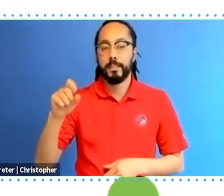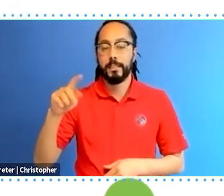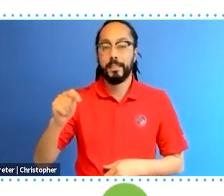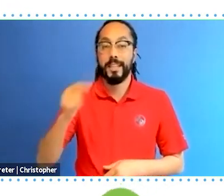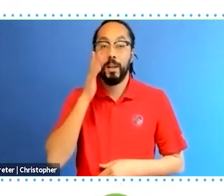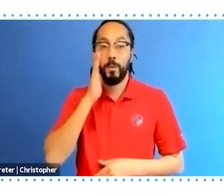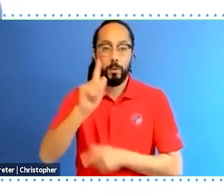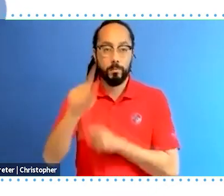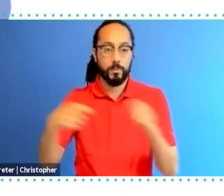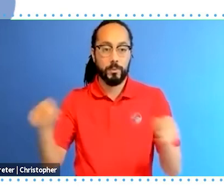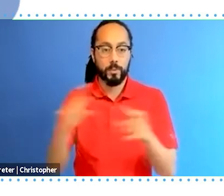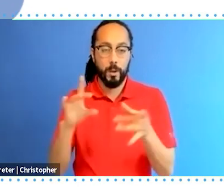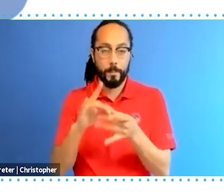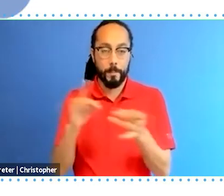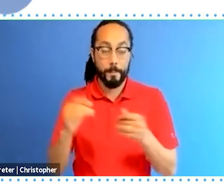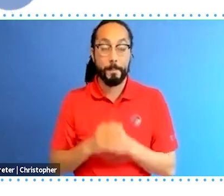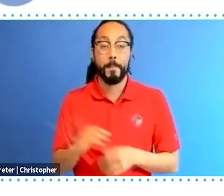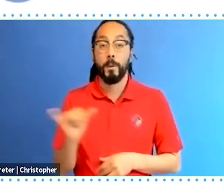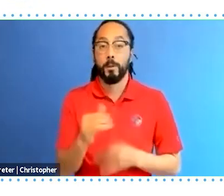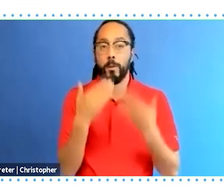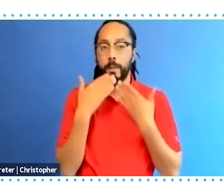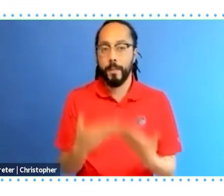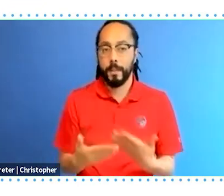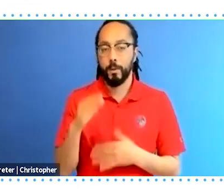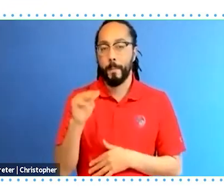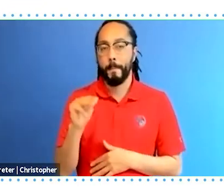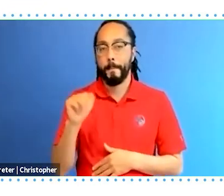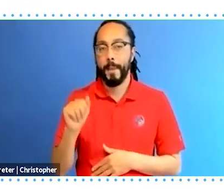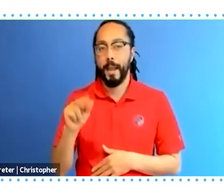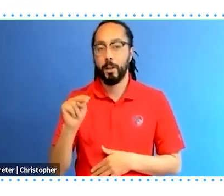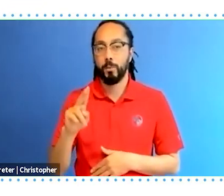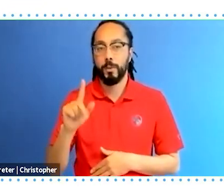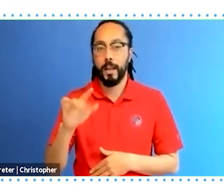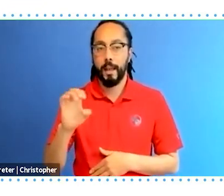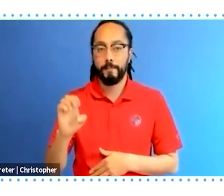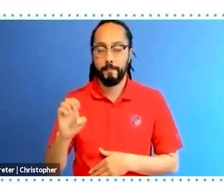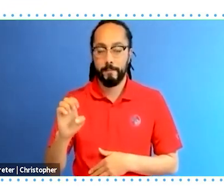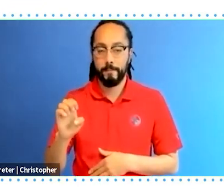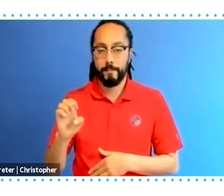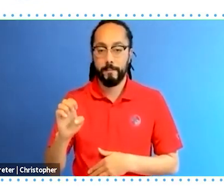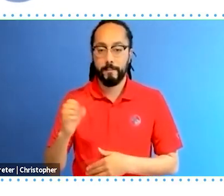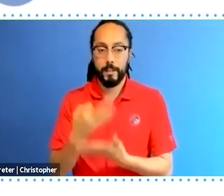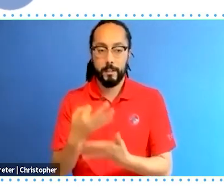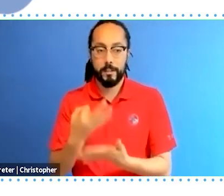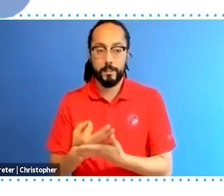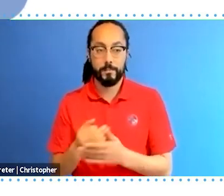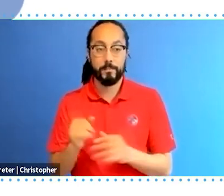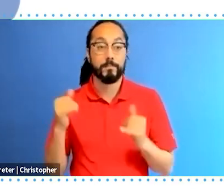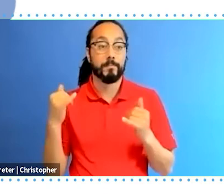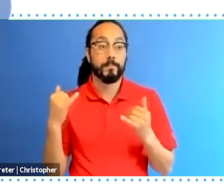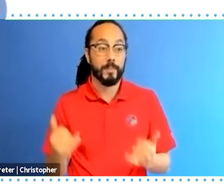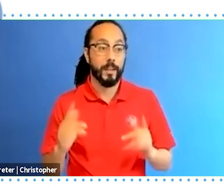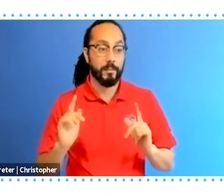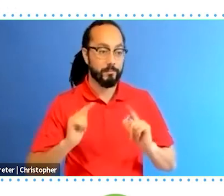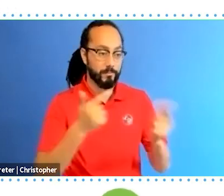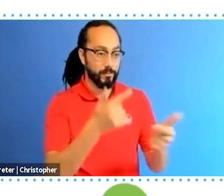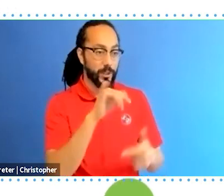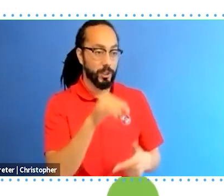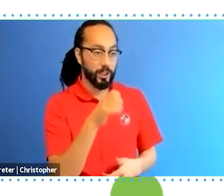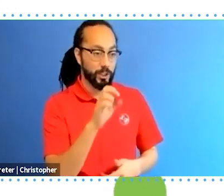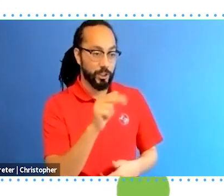Manulife Financial as a supporting partner. I will now pass the microphone over to Jeanne and Shawn.